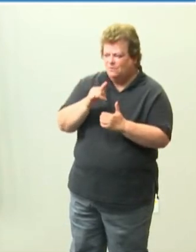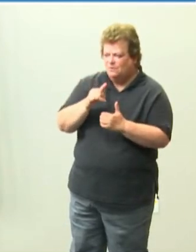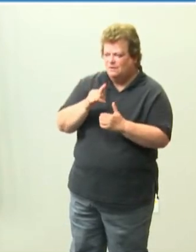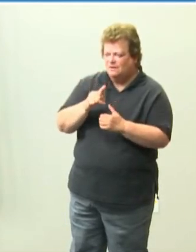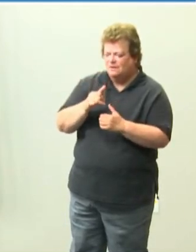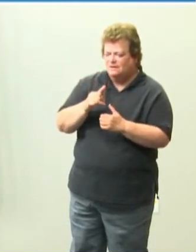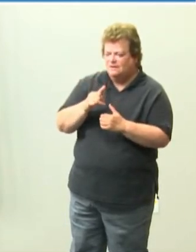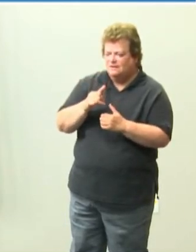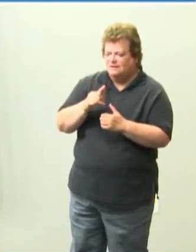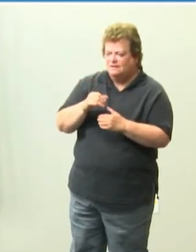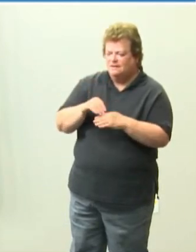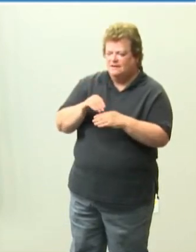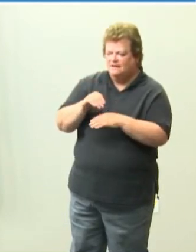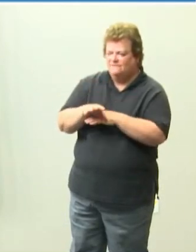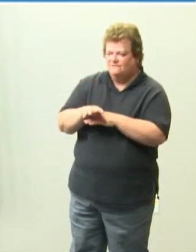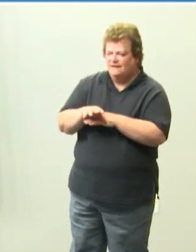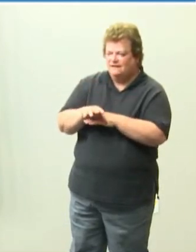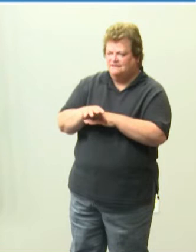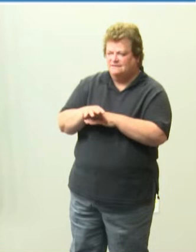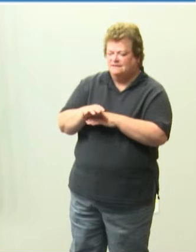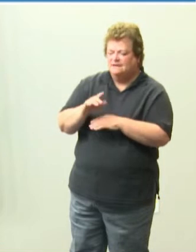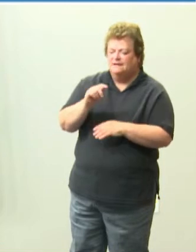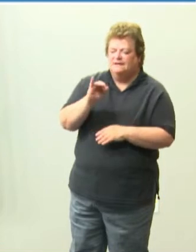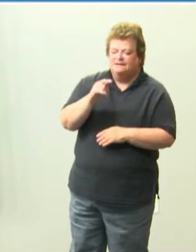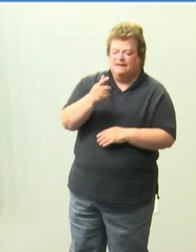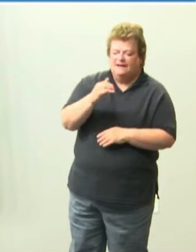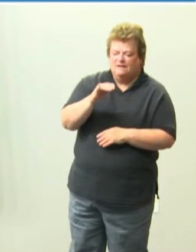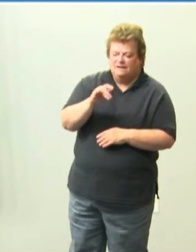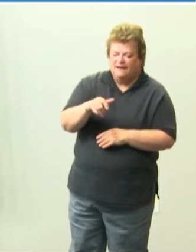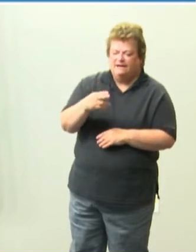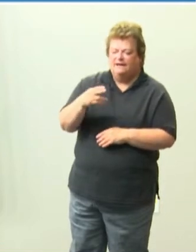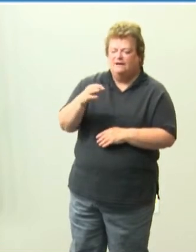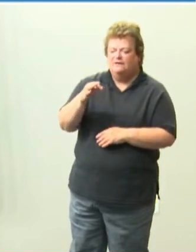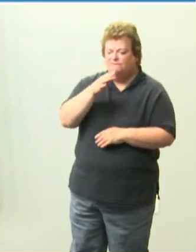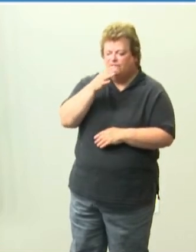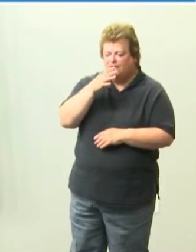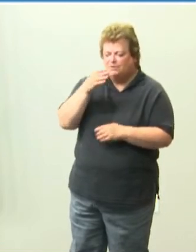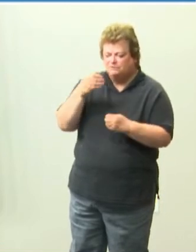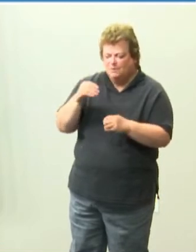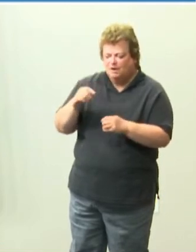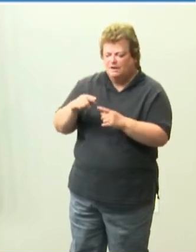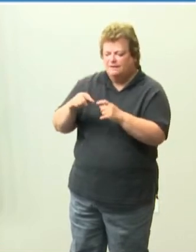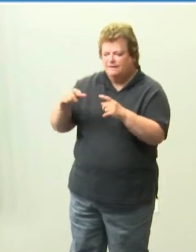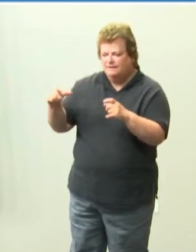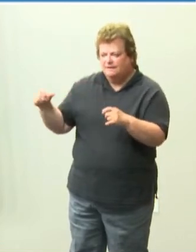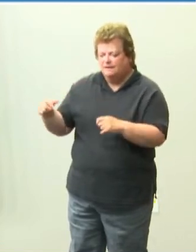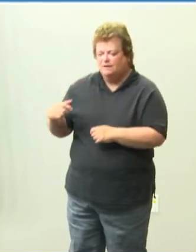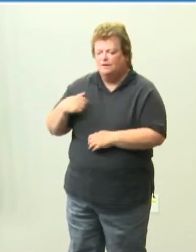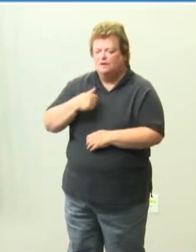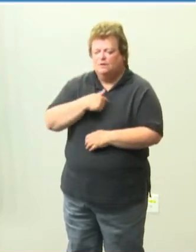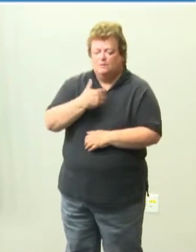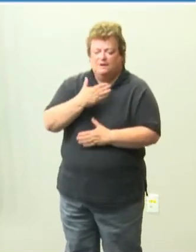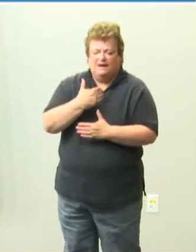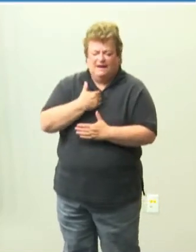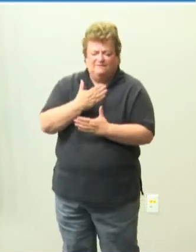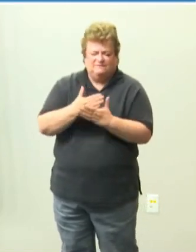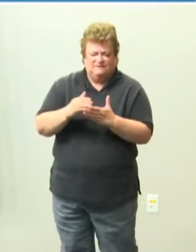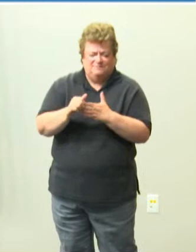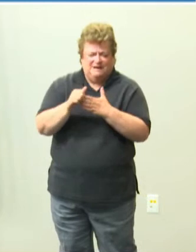school and high school football games and tailgating, farmers market, etc.? We have some guidance on our website. If